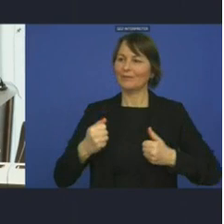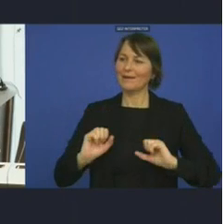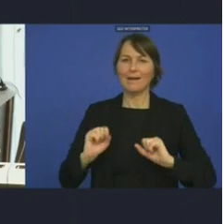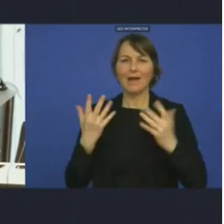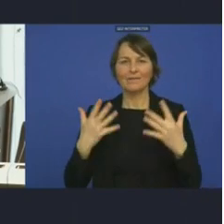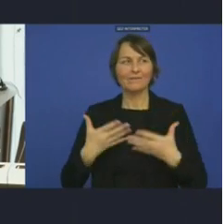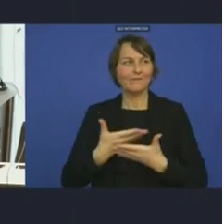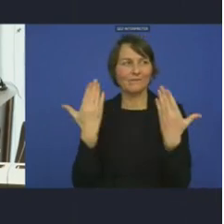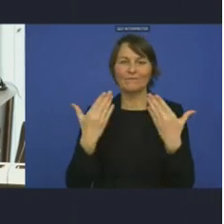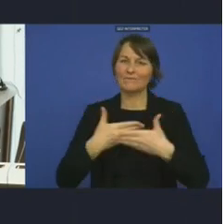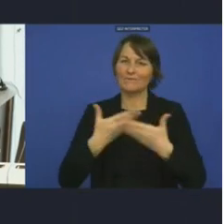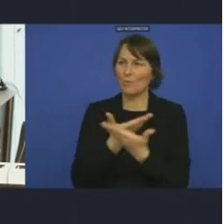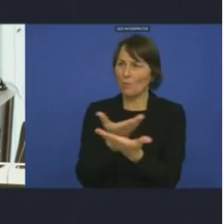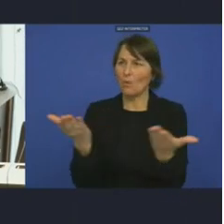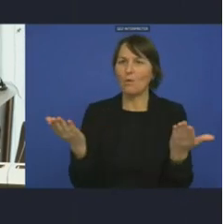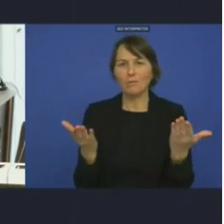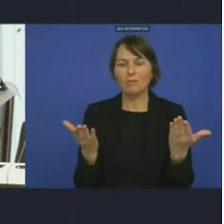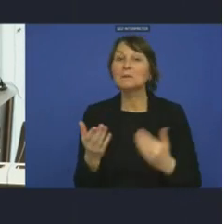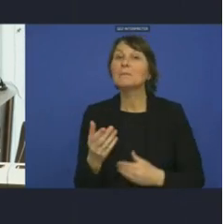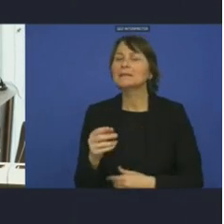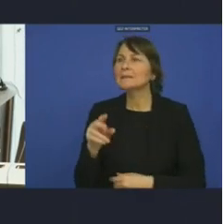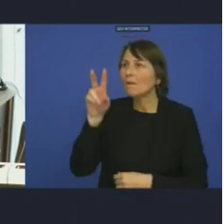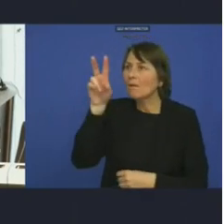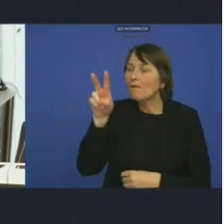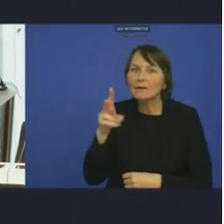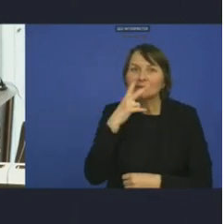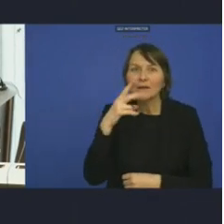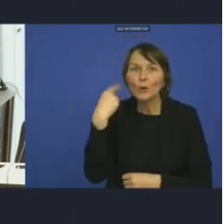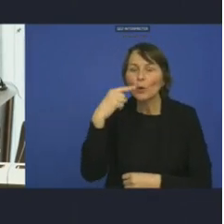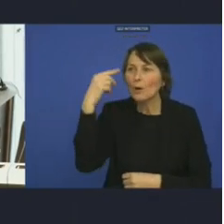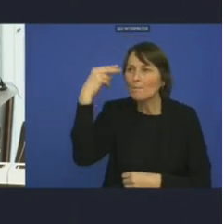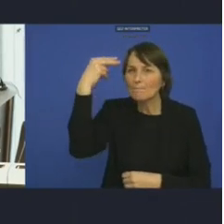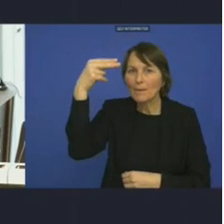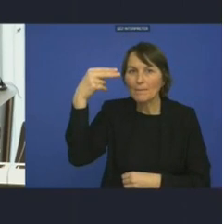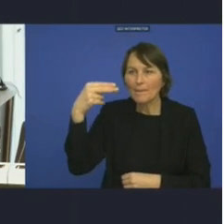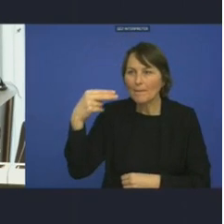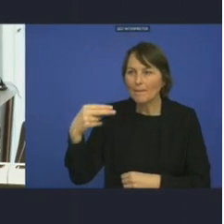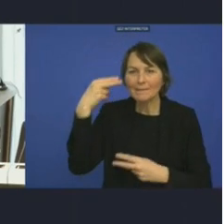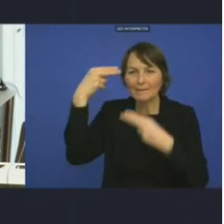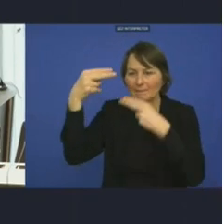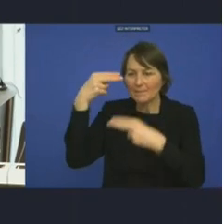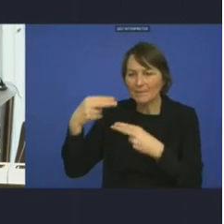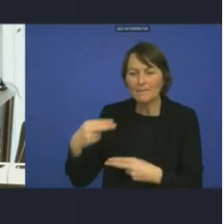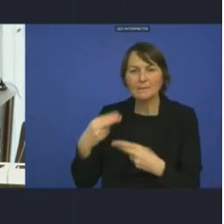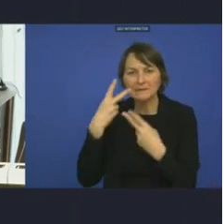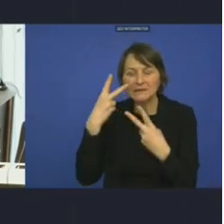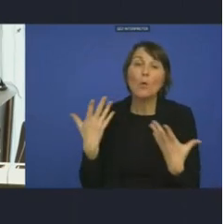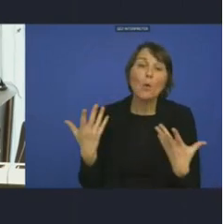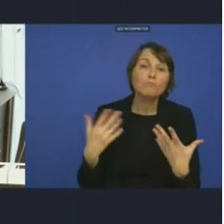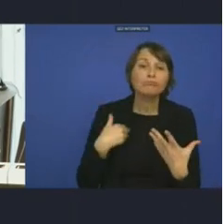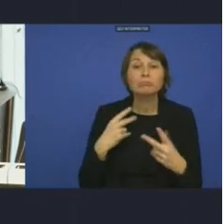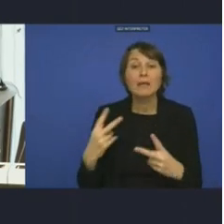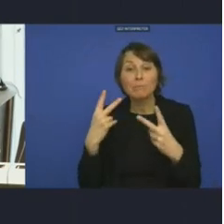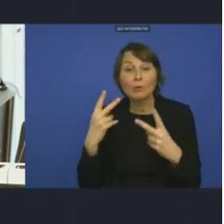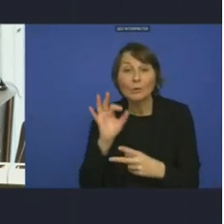who are the pledgers right now, and any other important question. We will read your pledge, we will get